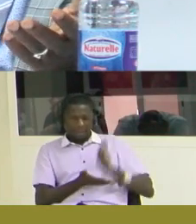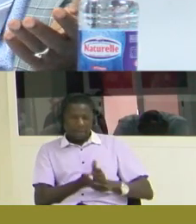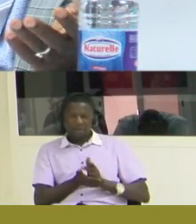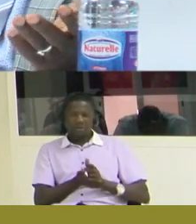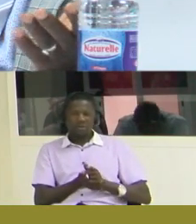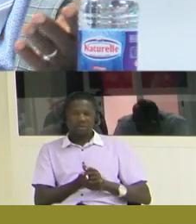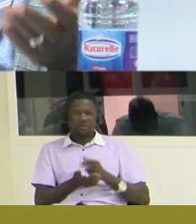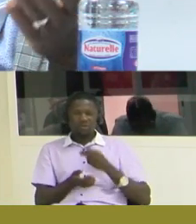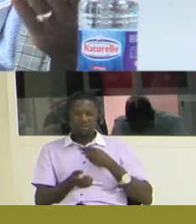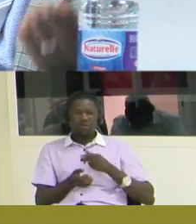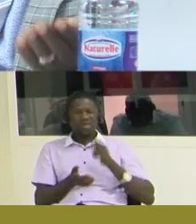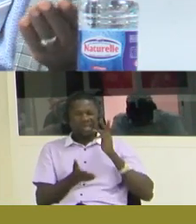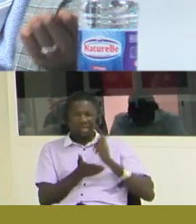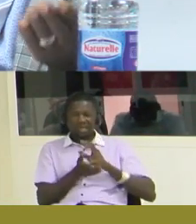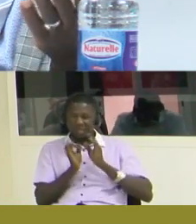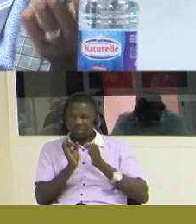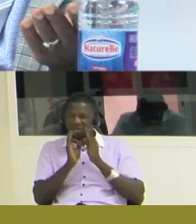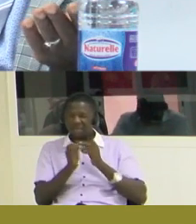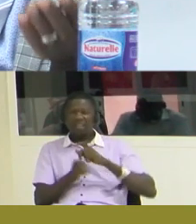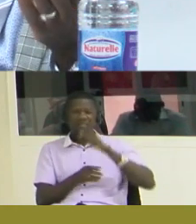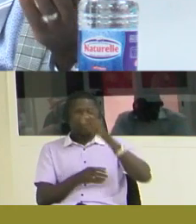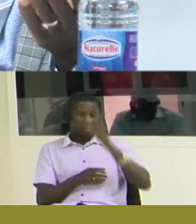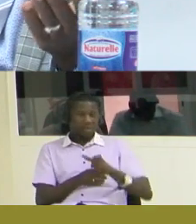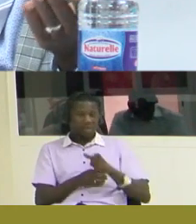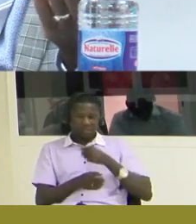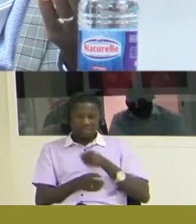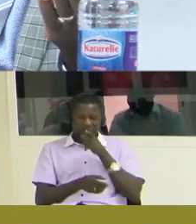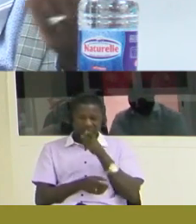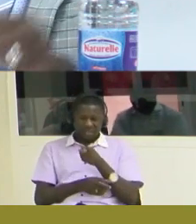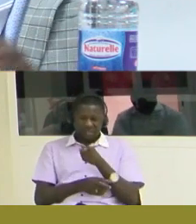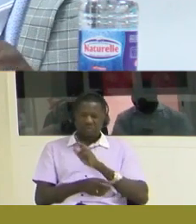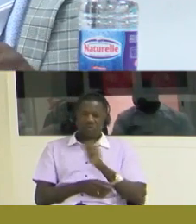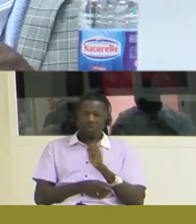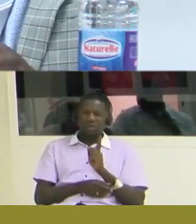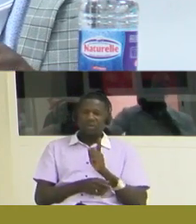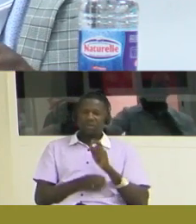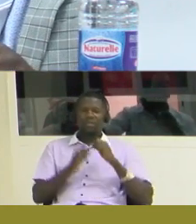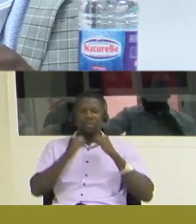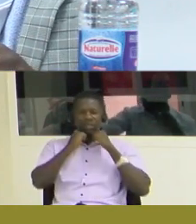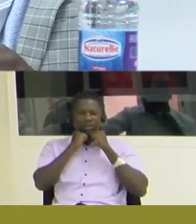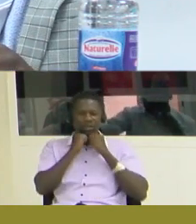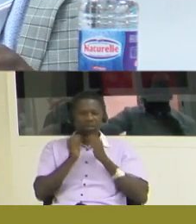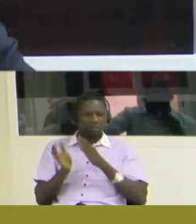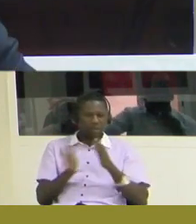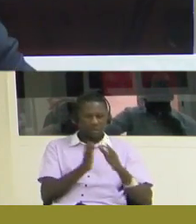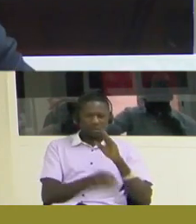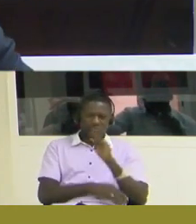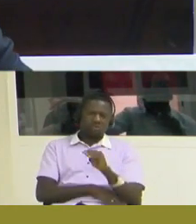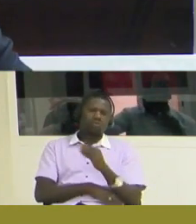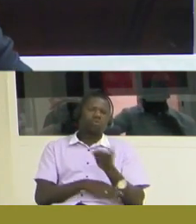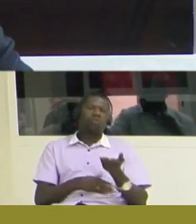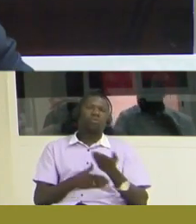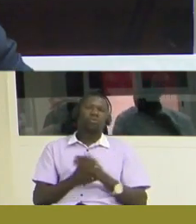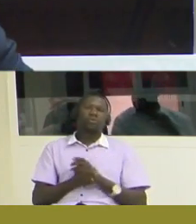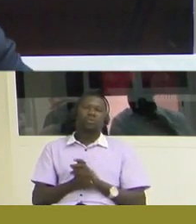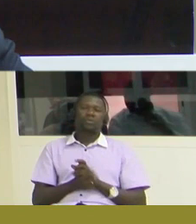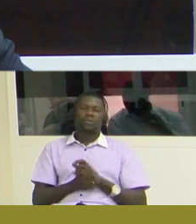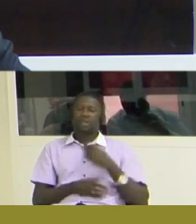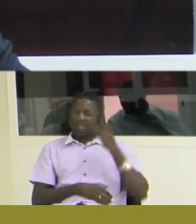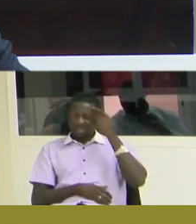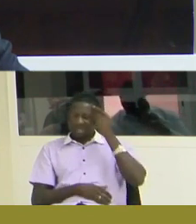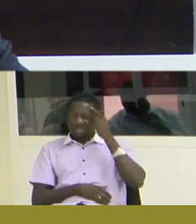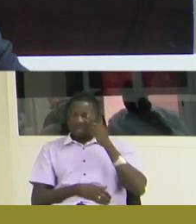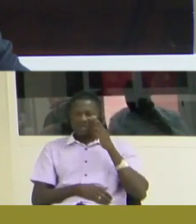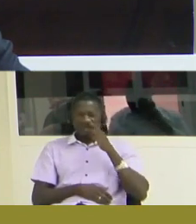reasonable man that this is what Sanna was going to do I think I try to explain the circumstances at the